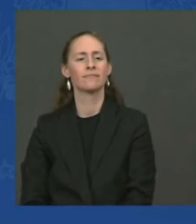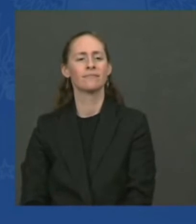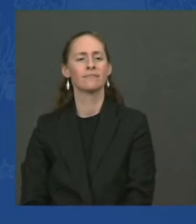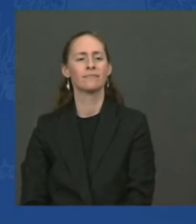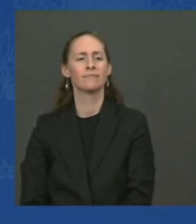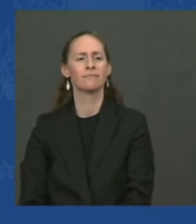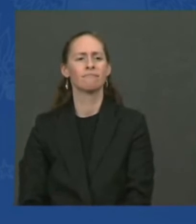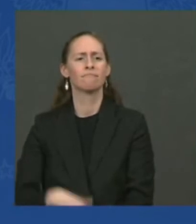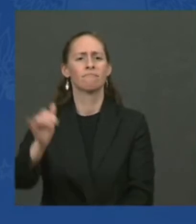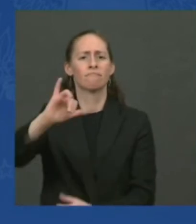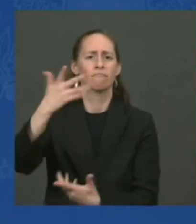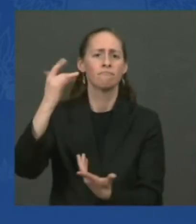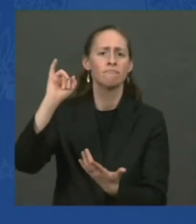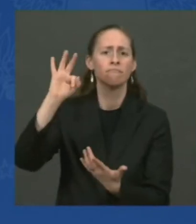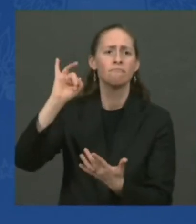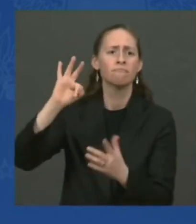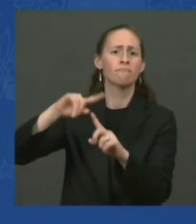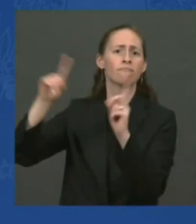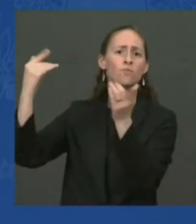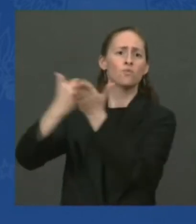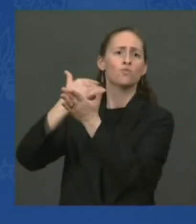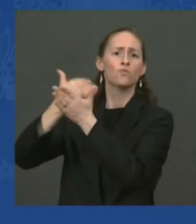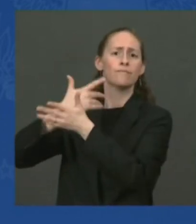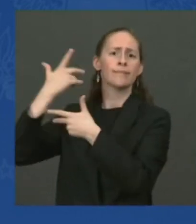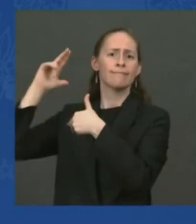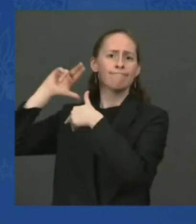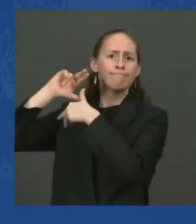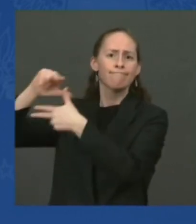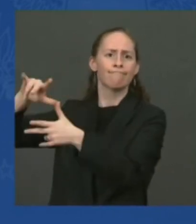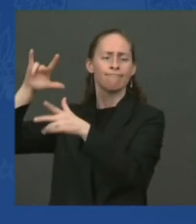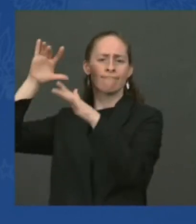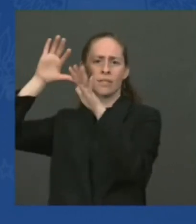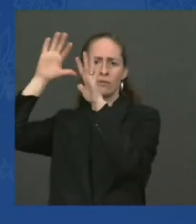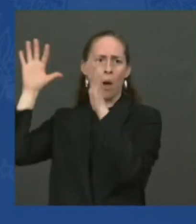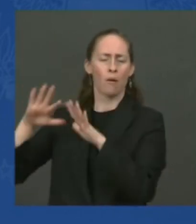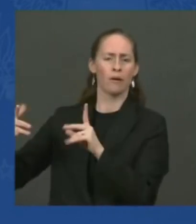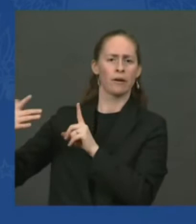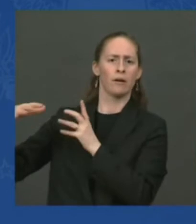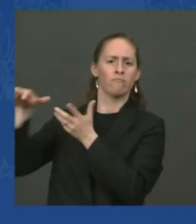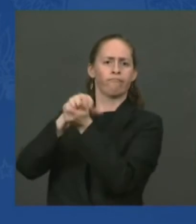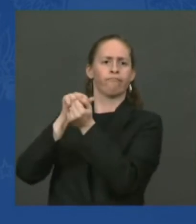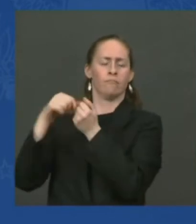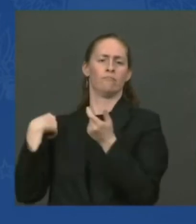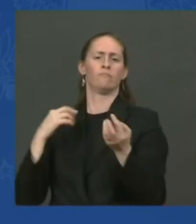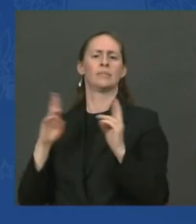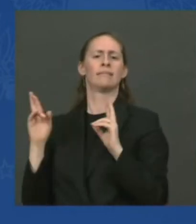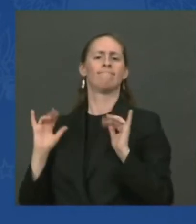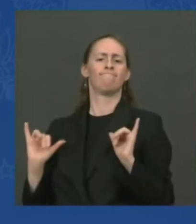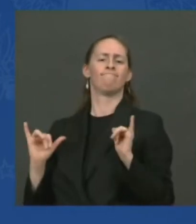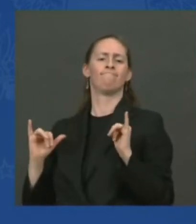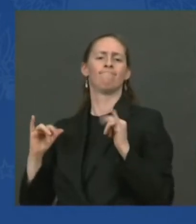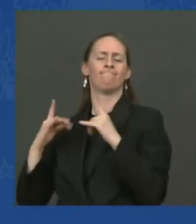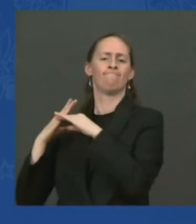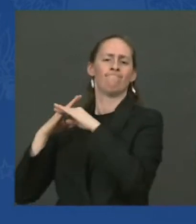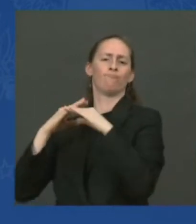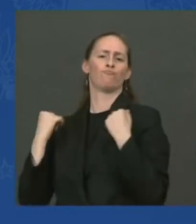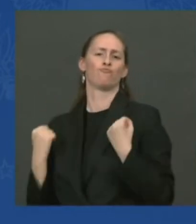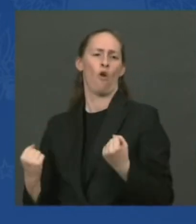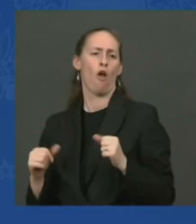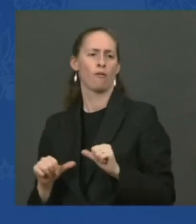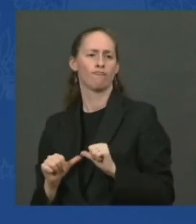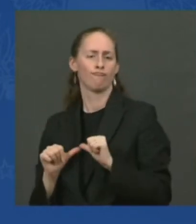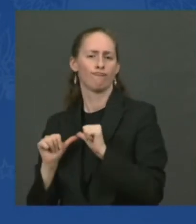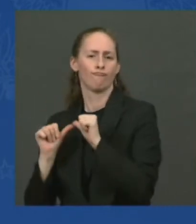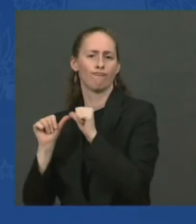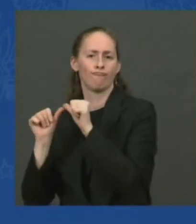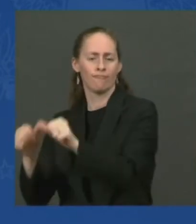drought, wildfire, hurricane can be dealt with. Last year alone, the United States, as a consequence of these kind of